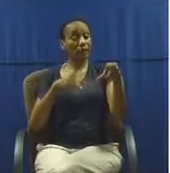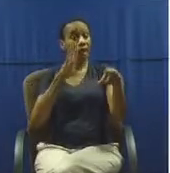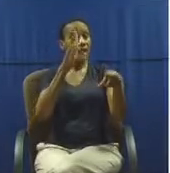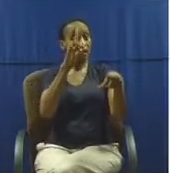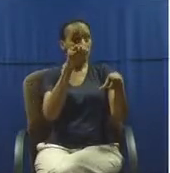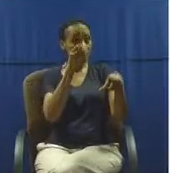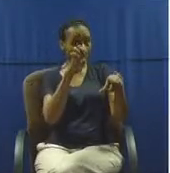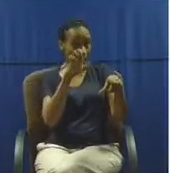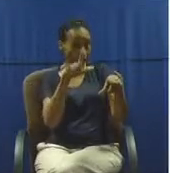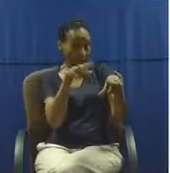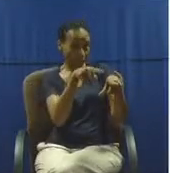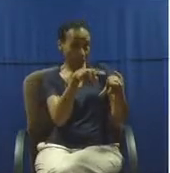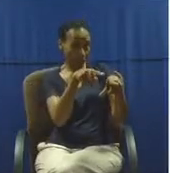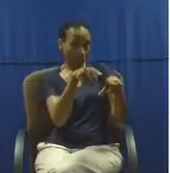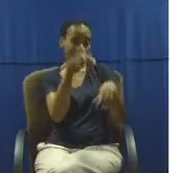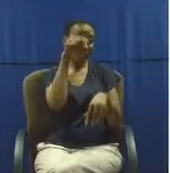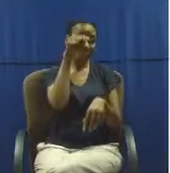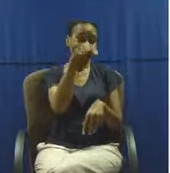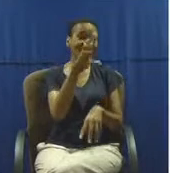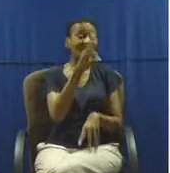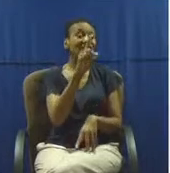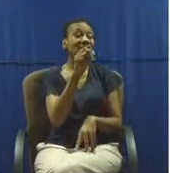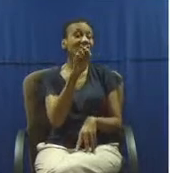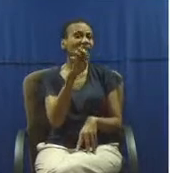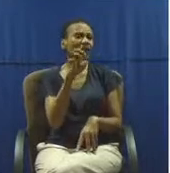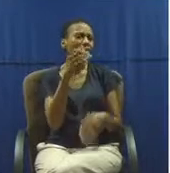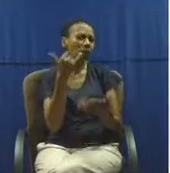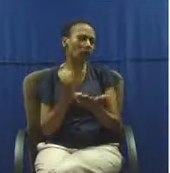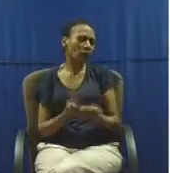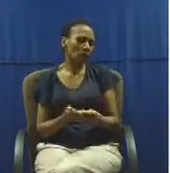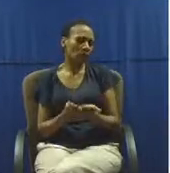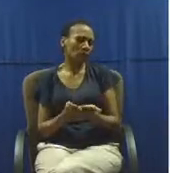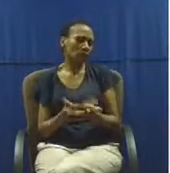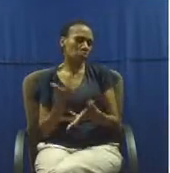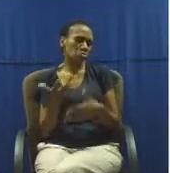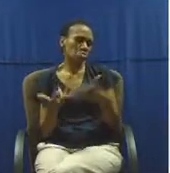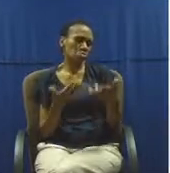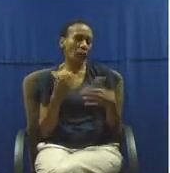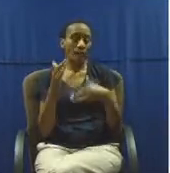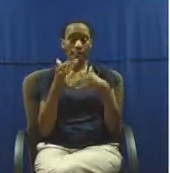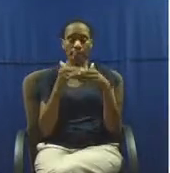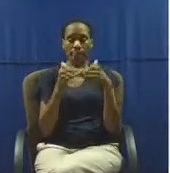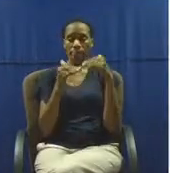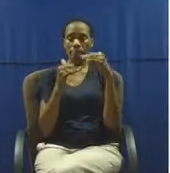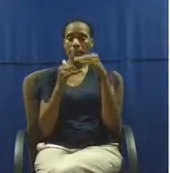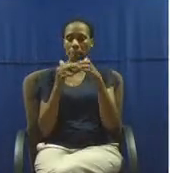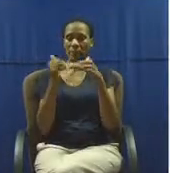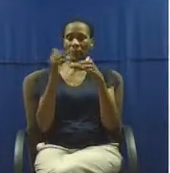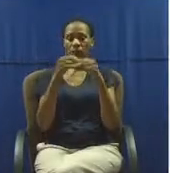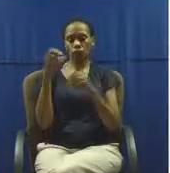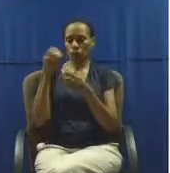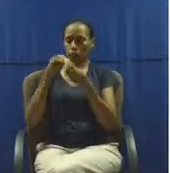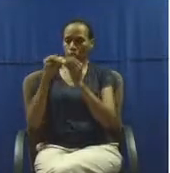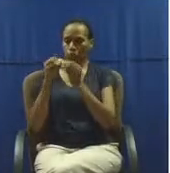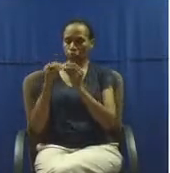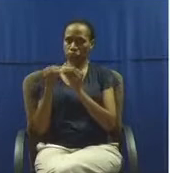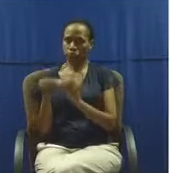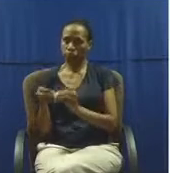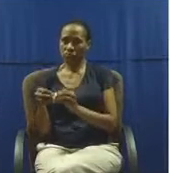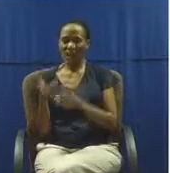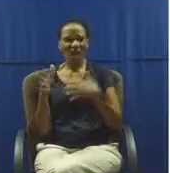that would be able to build, manufacture the type